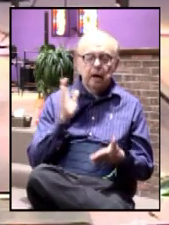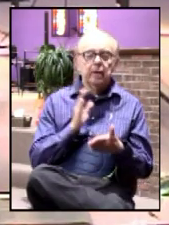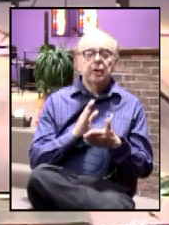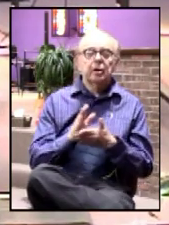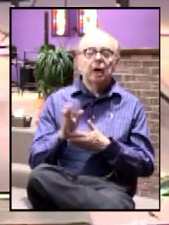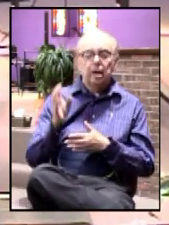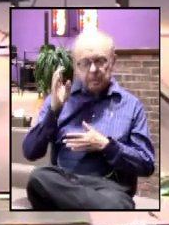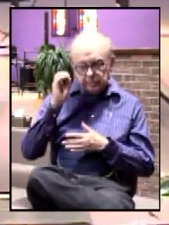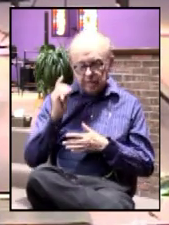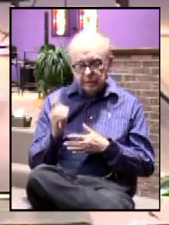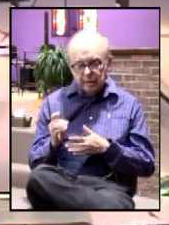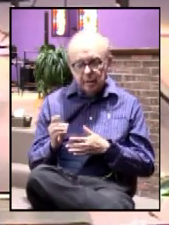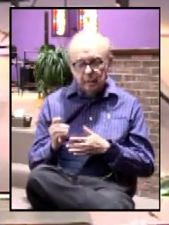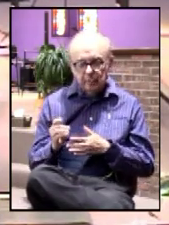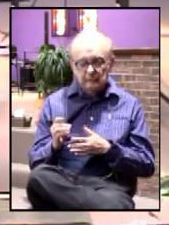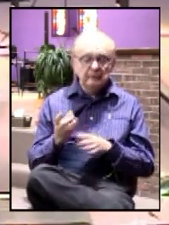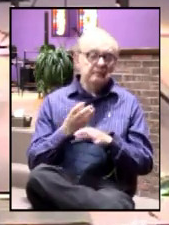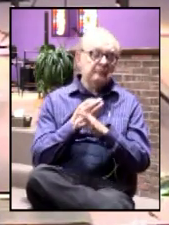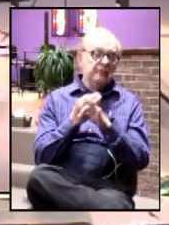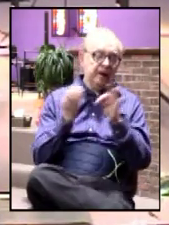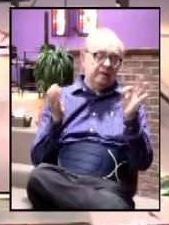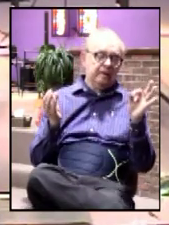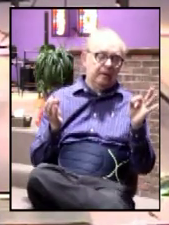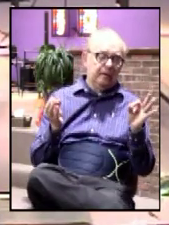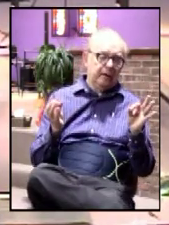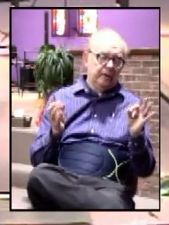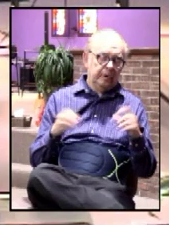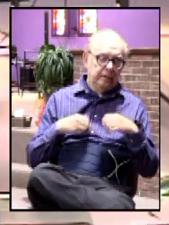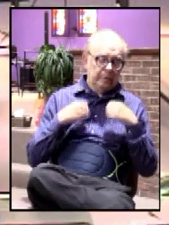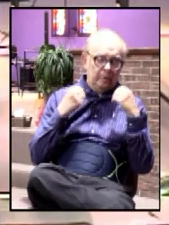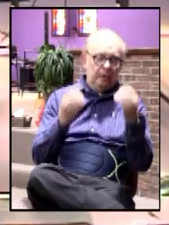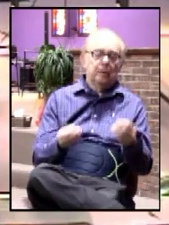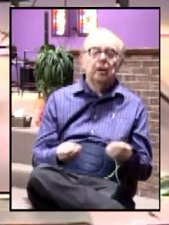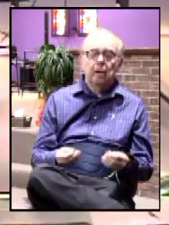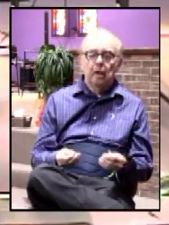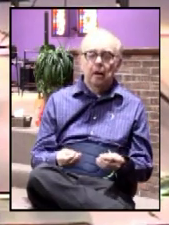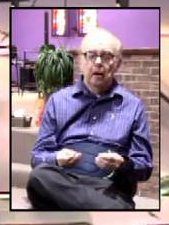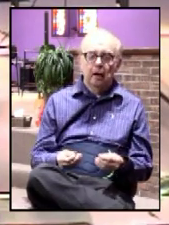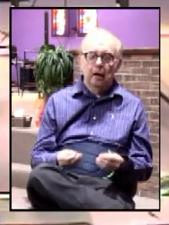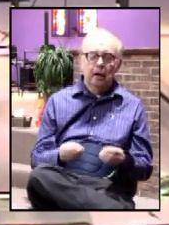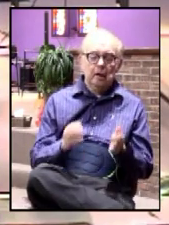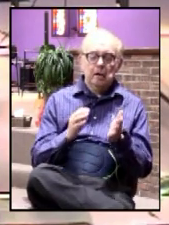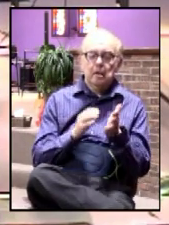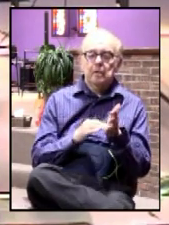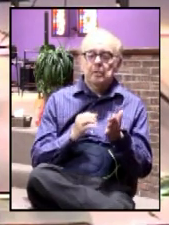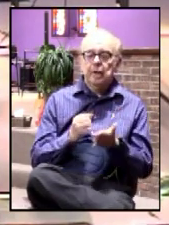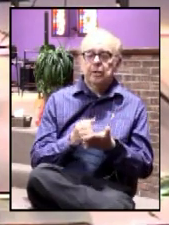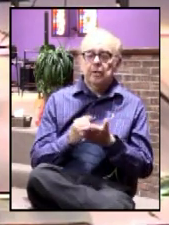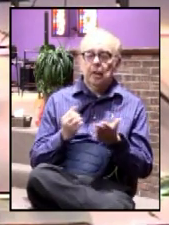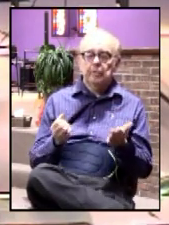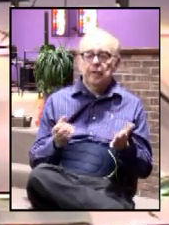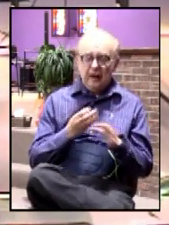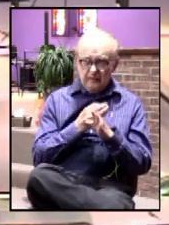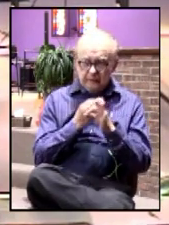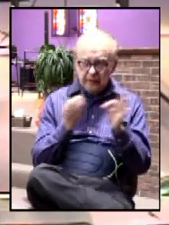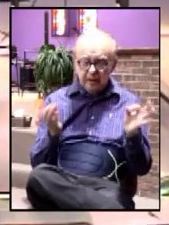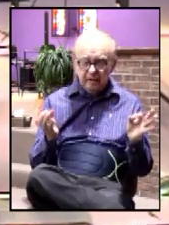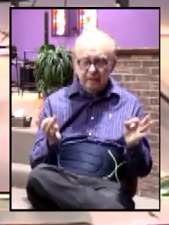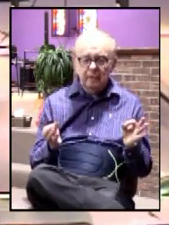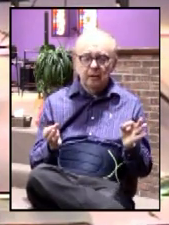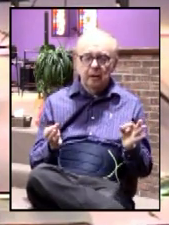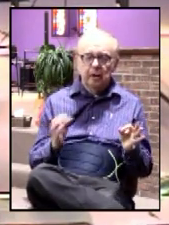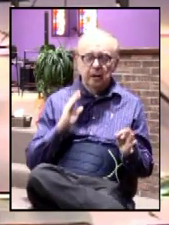college education. Free. I am going to give you medical help.